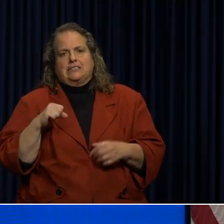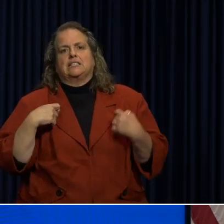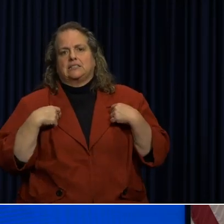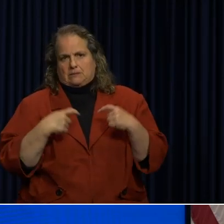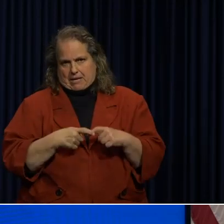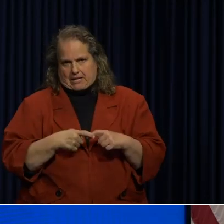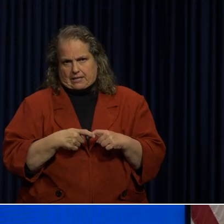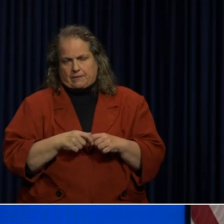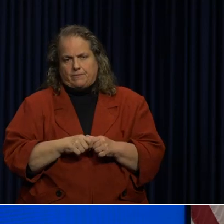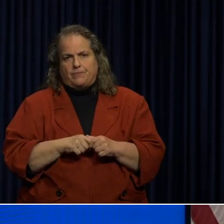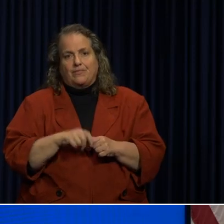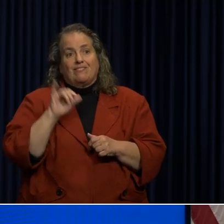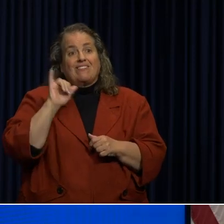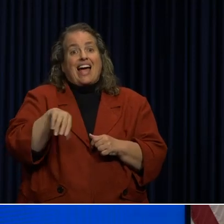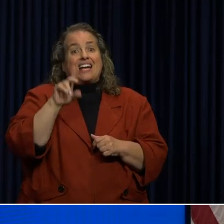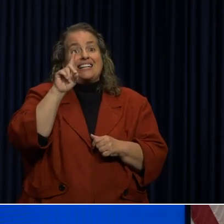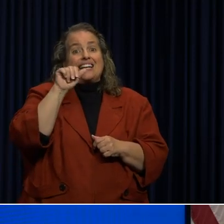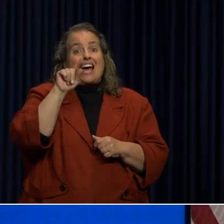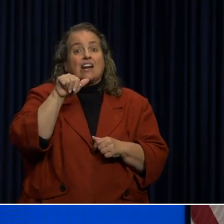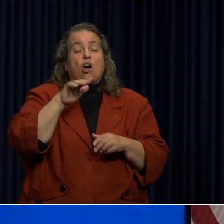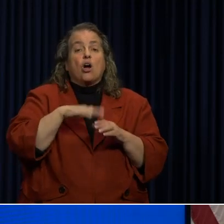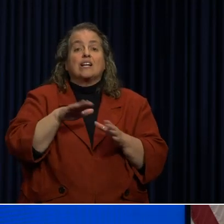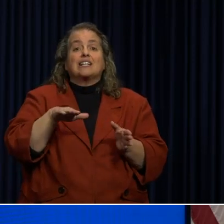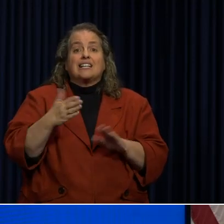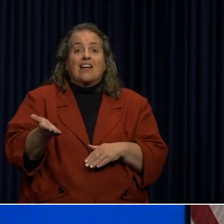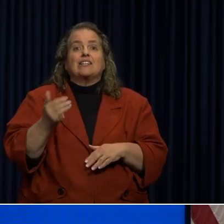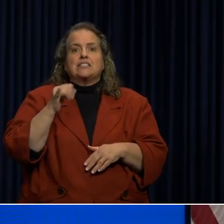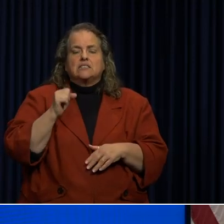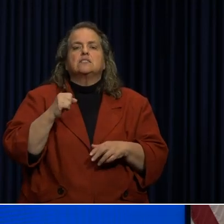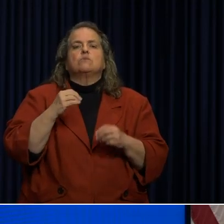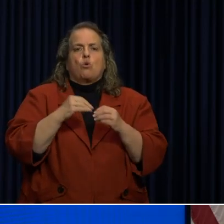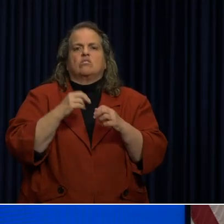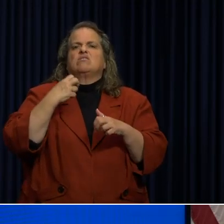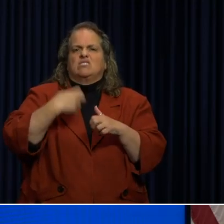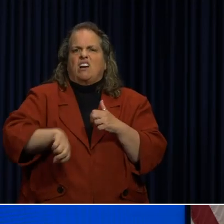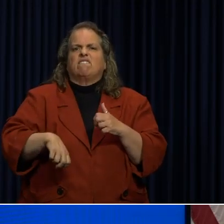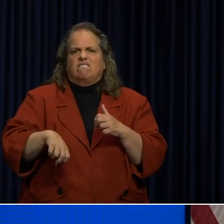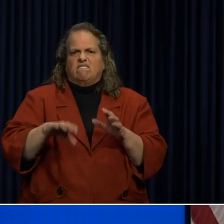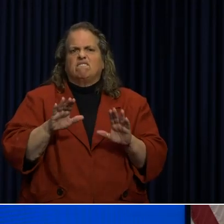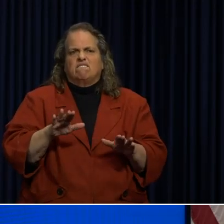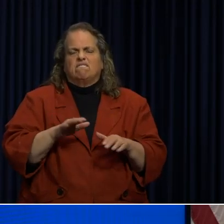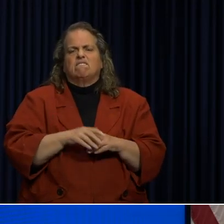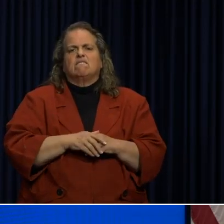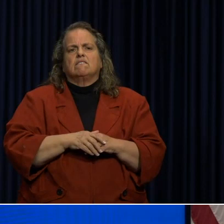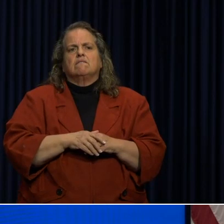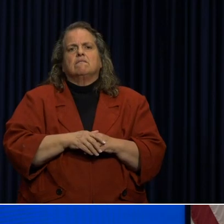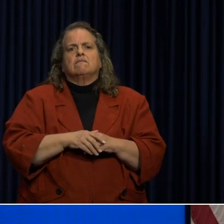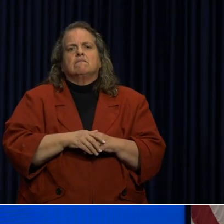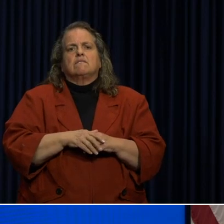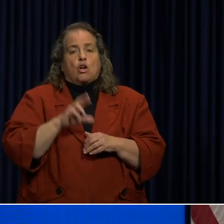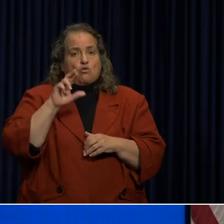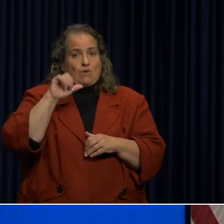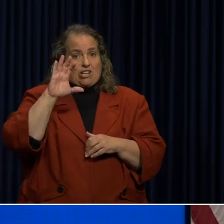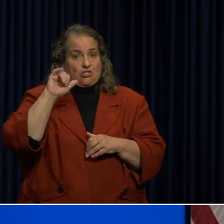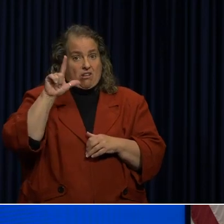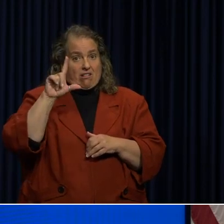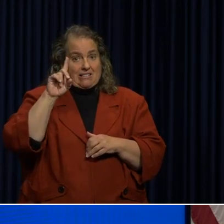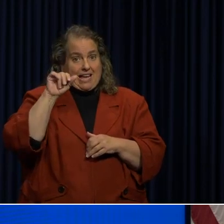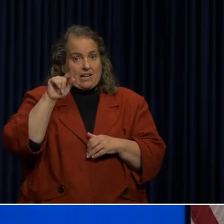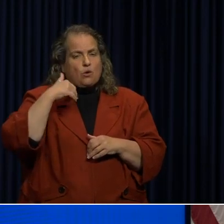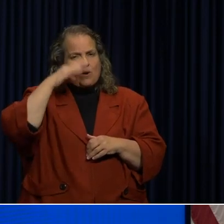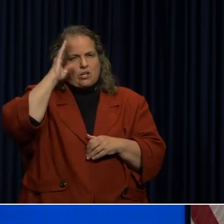Hispanic. The data on deaths is tougher. On the racial data, where we